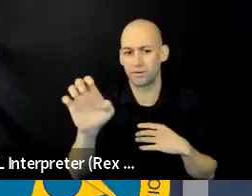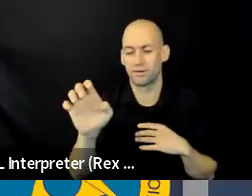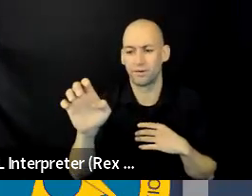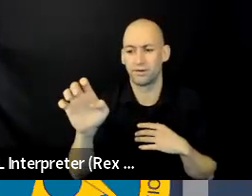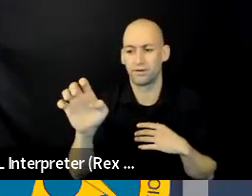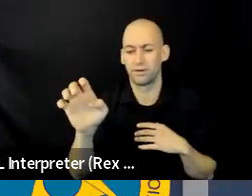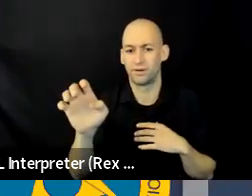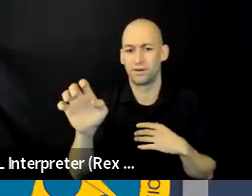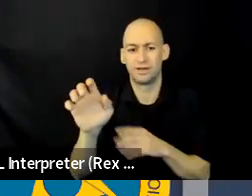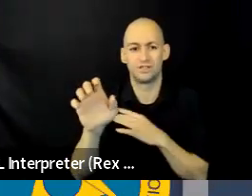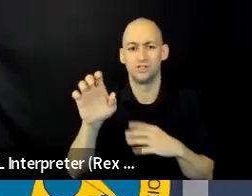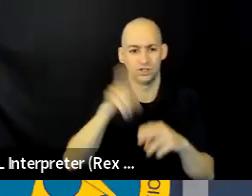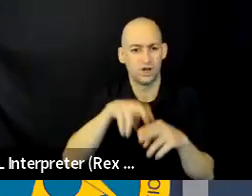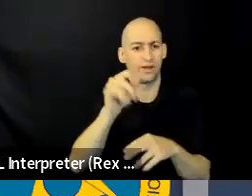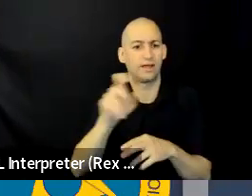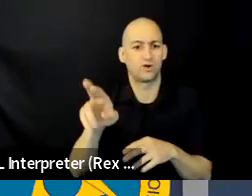Chair Eager.